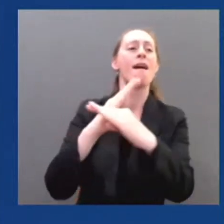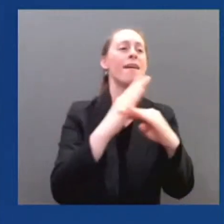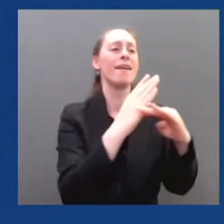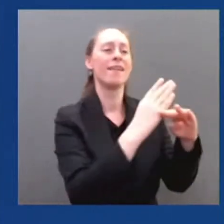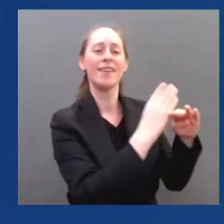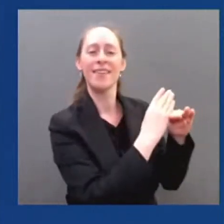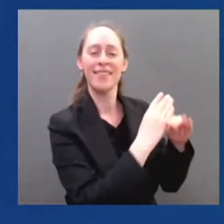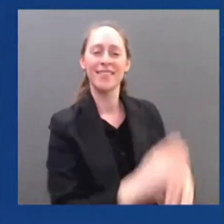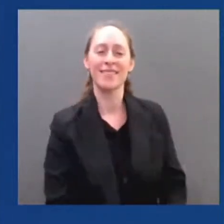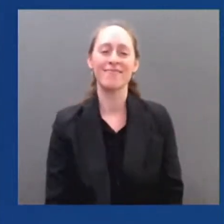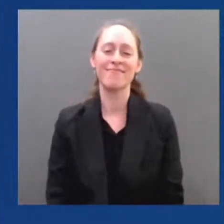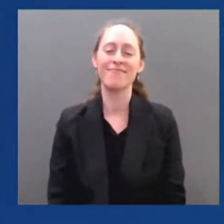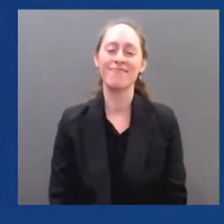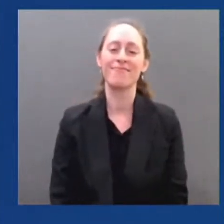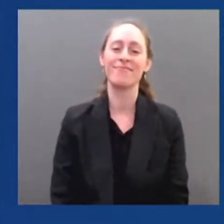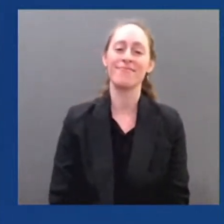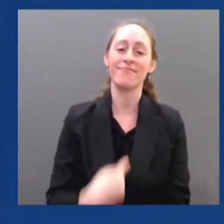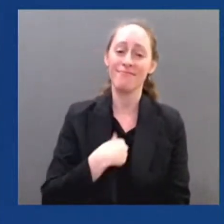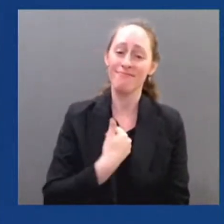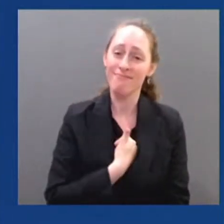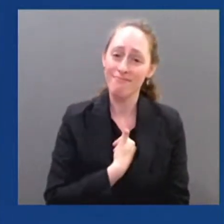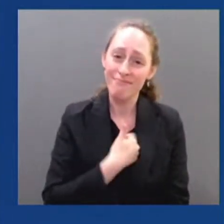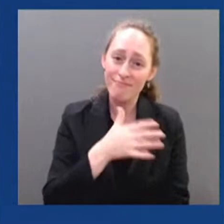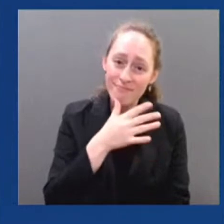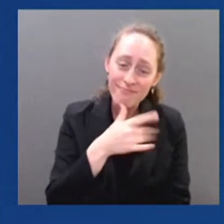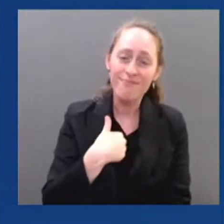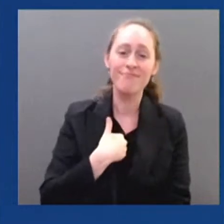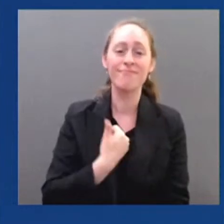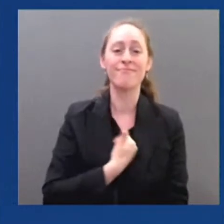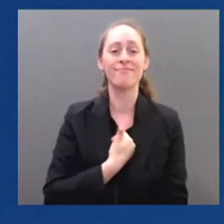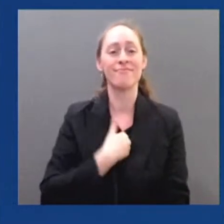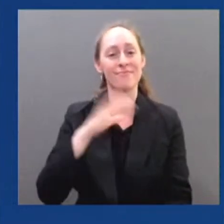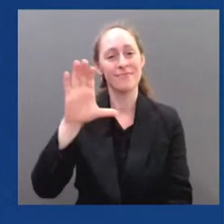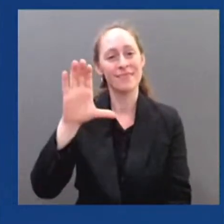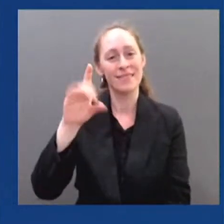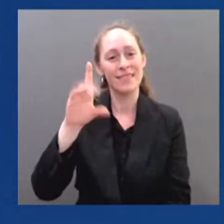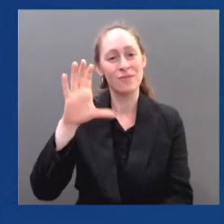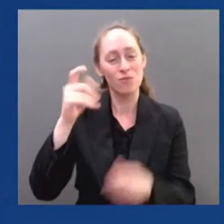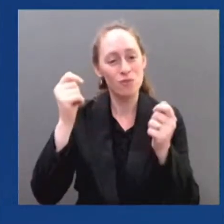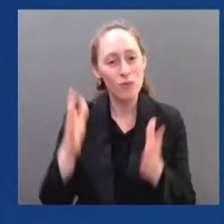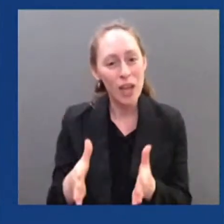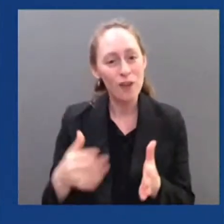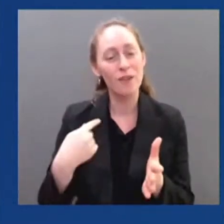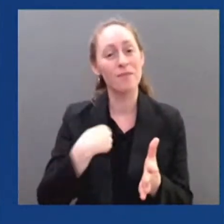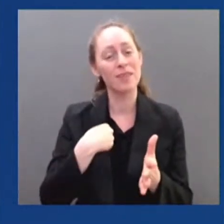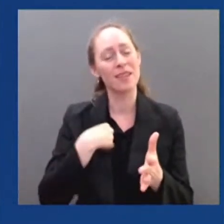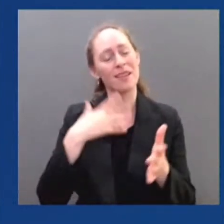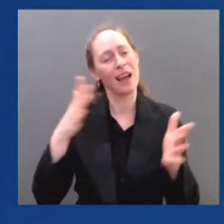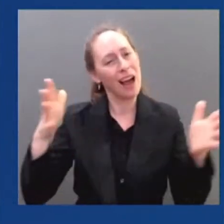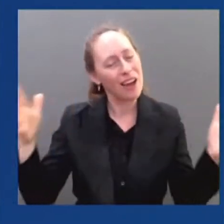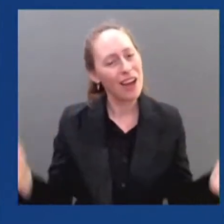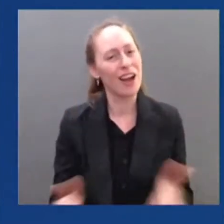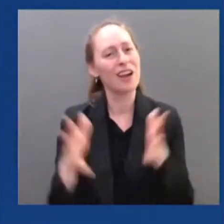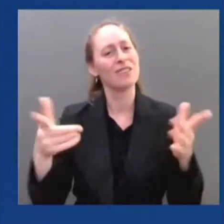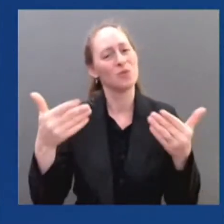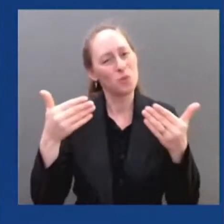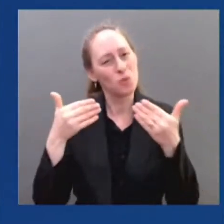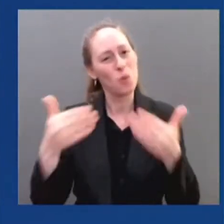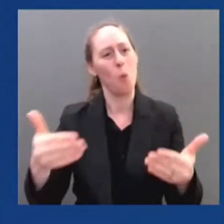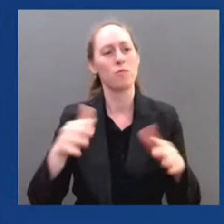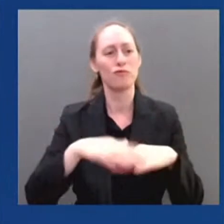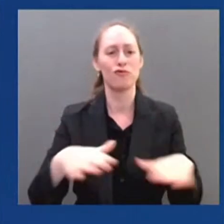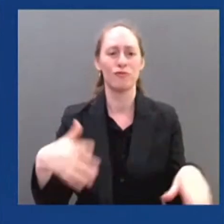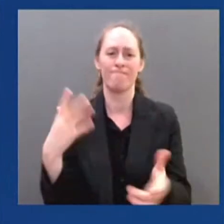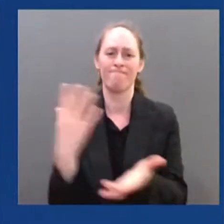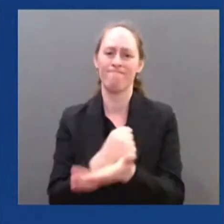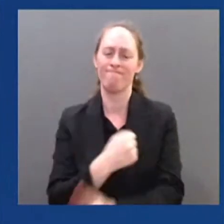child vaccinated. Our fight against COVID-19 is not over, as Dr. Jean mentioned, but we are in a much better place, and we are now armed